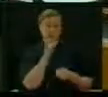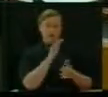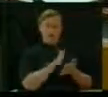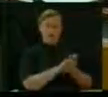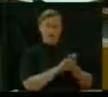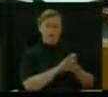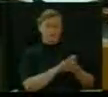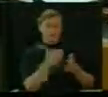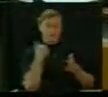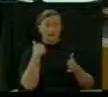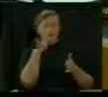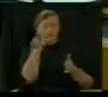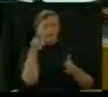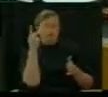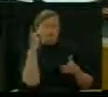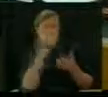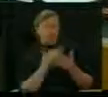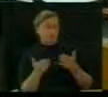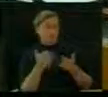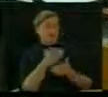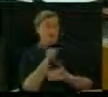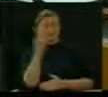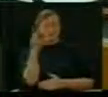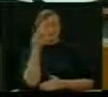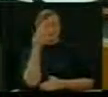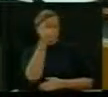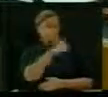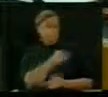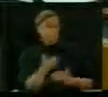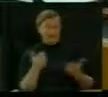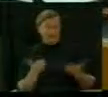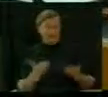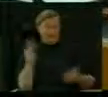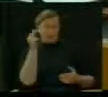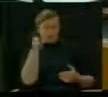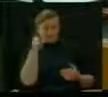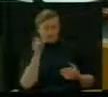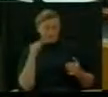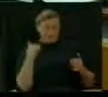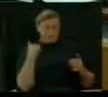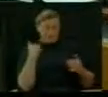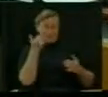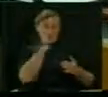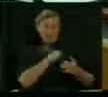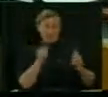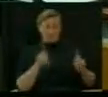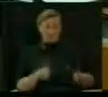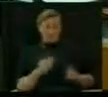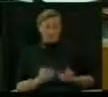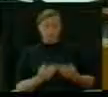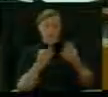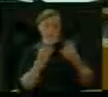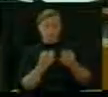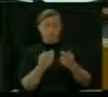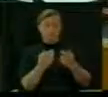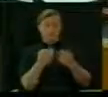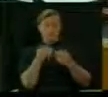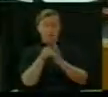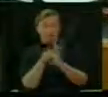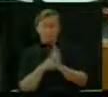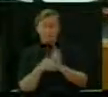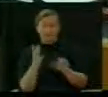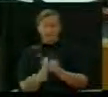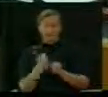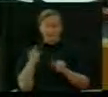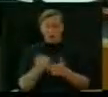of snow white folks. There's people out there with political axes to grind, and it's as political as anything in this government. And if we're going to have